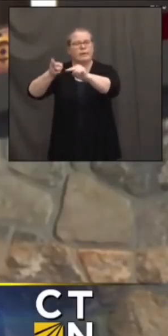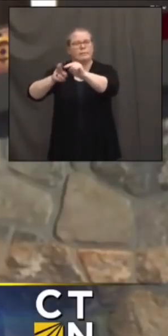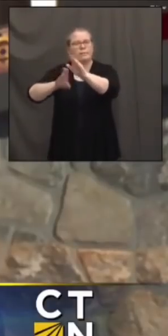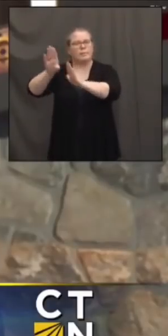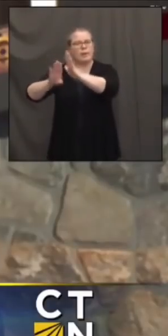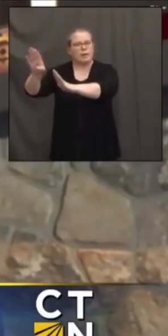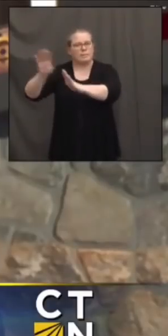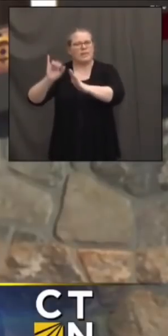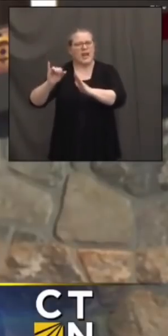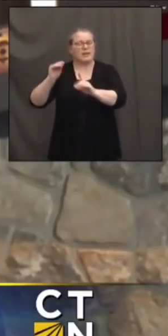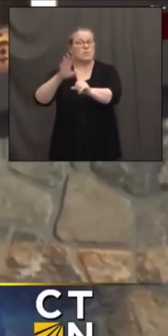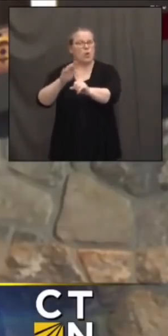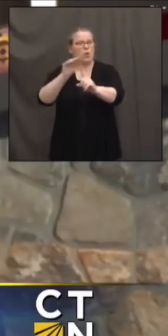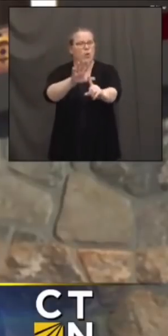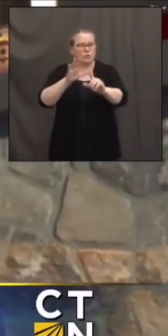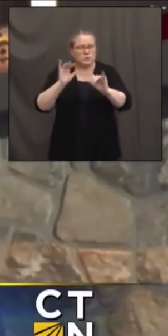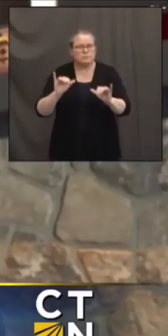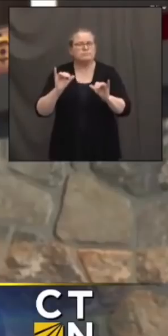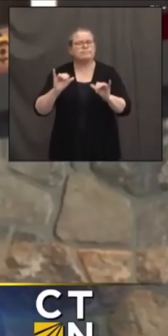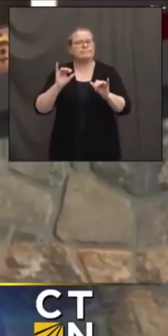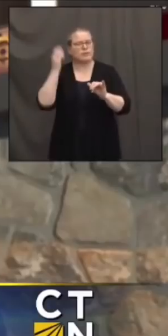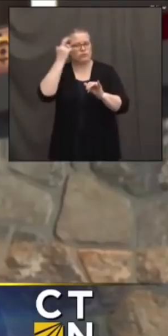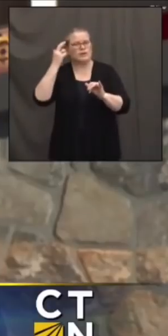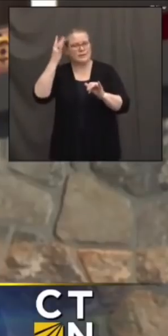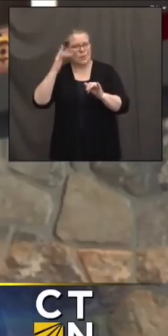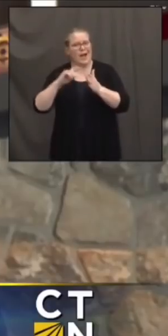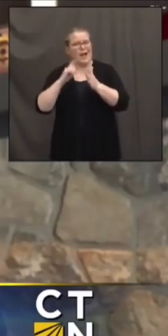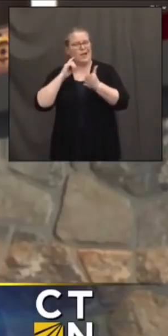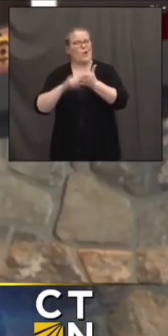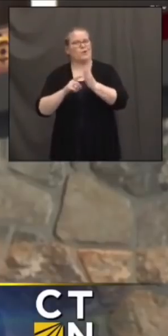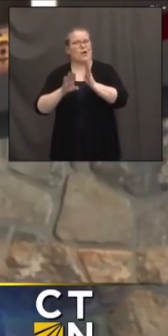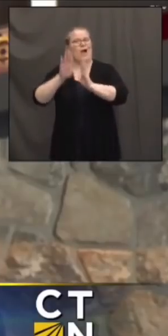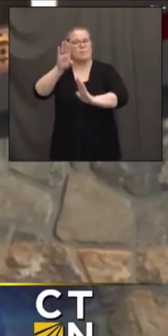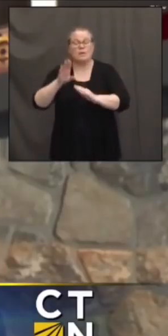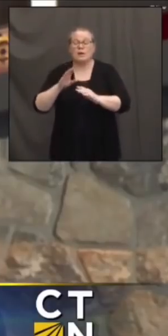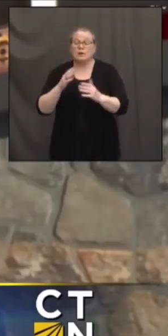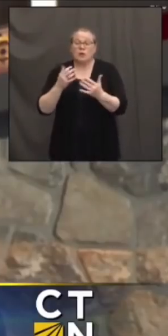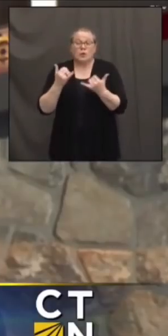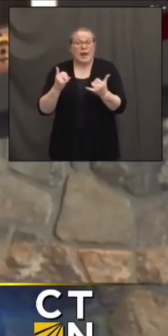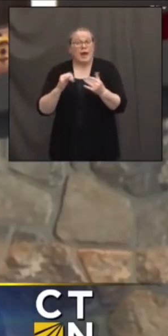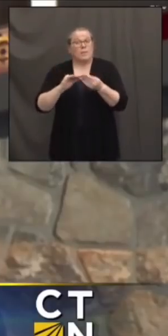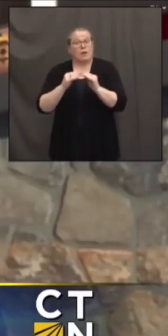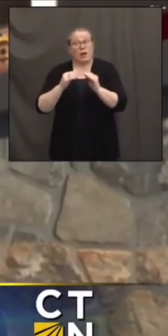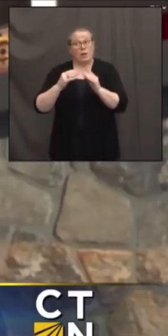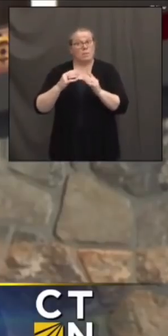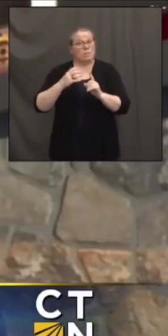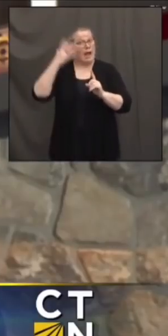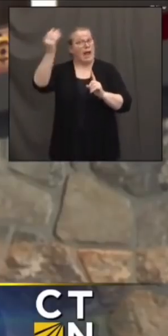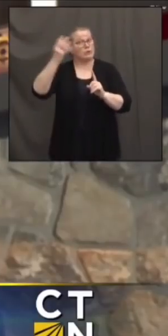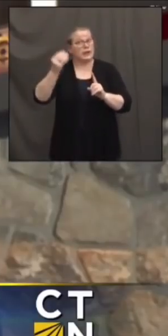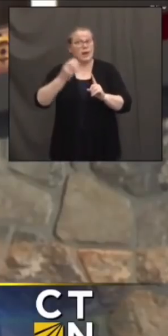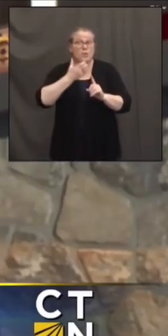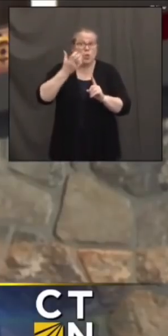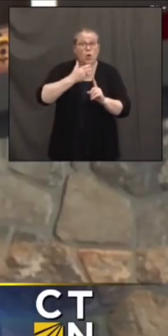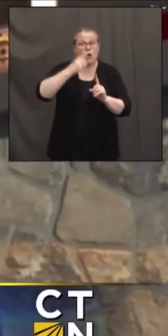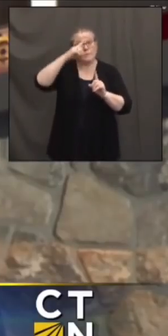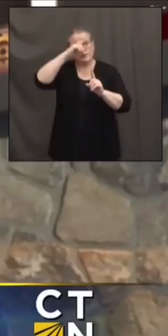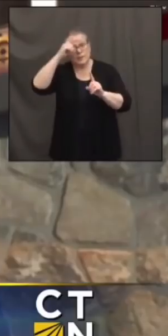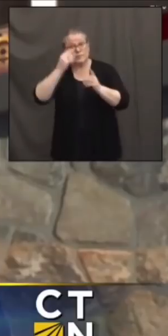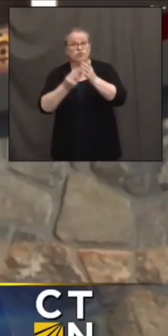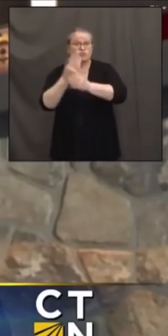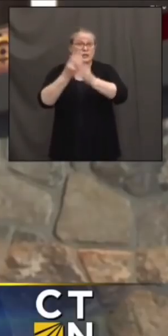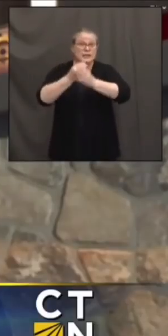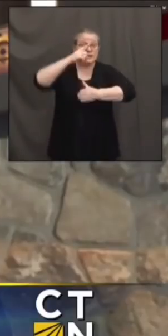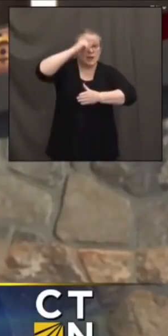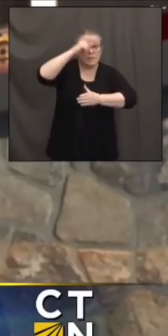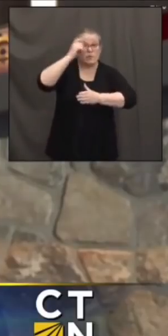virus. So I think that explains a lot of what we're seeing. And hopefully, as the weather warms here, more activities get moved outside, vaccination continues to increase. I think you're going